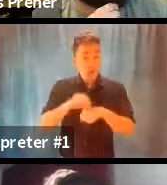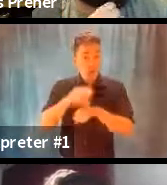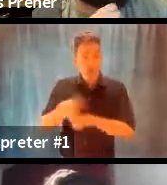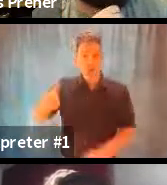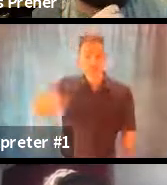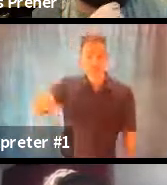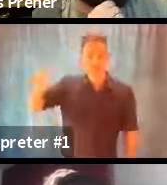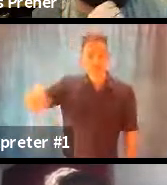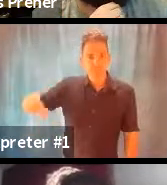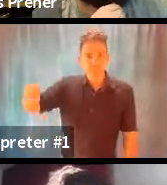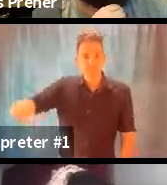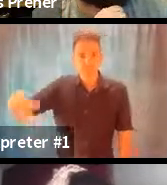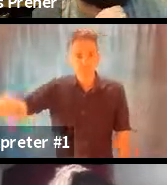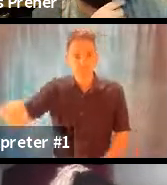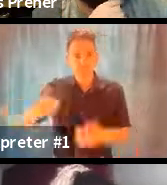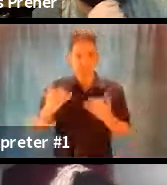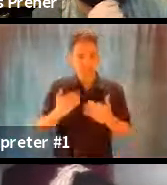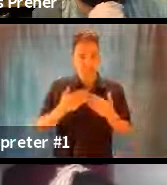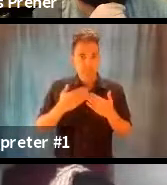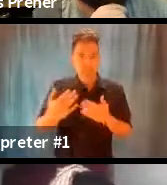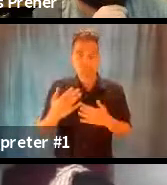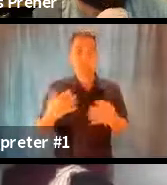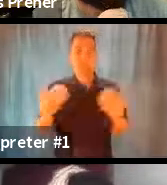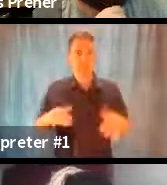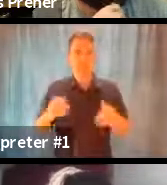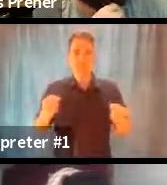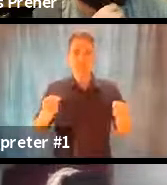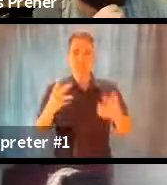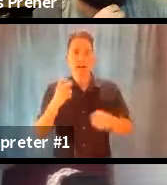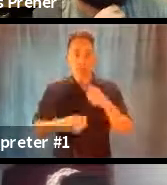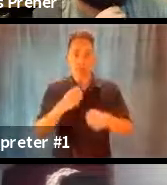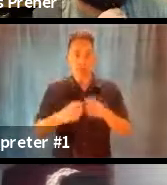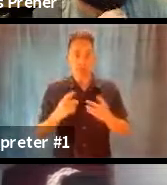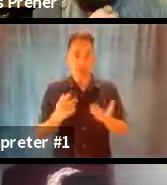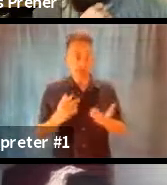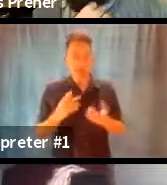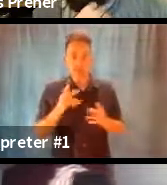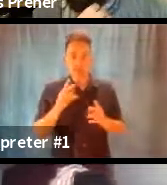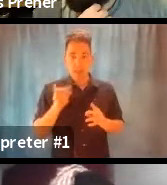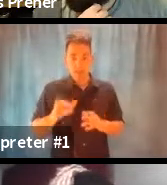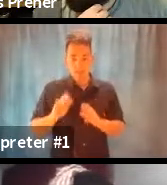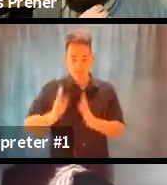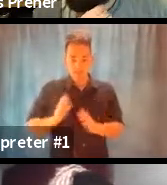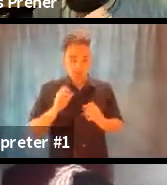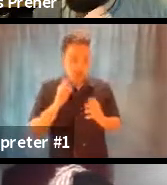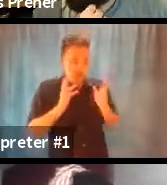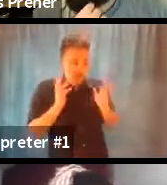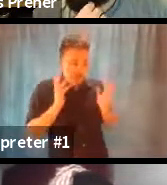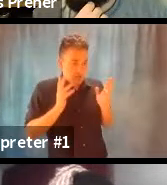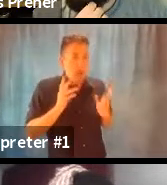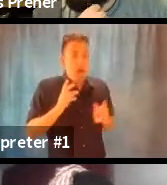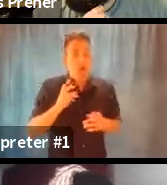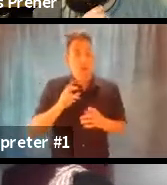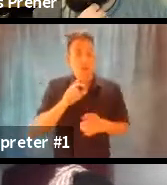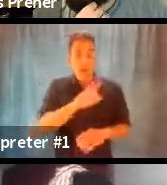overwhelming, deeply personal and fraught, extending far beyond a tenant's unpaid rent. These landlords rent to their neighbors, their friends, or their family